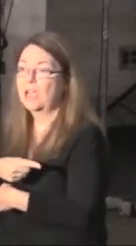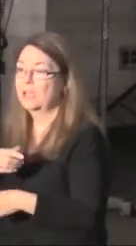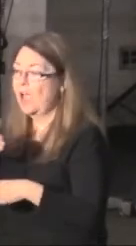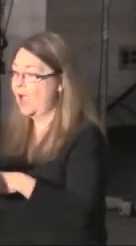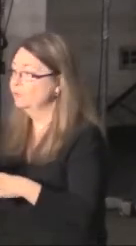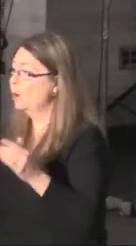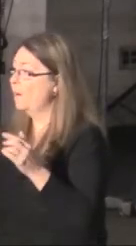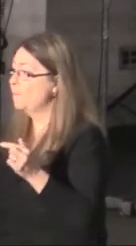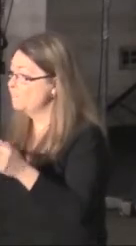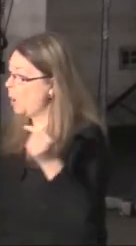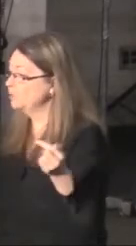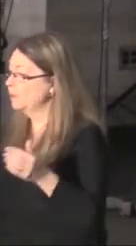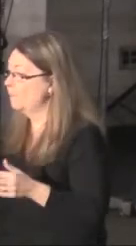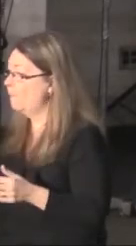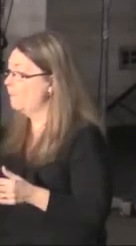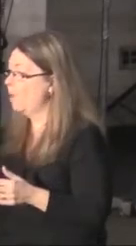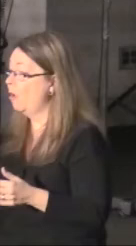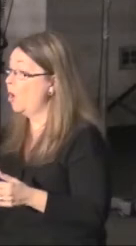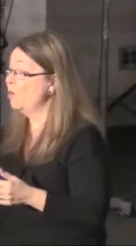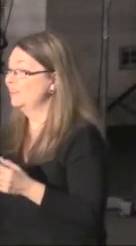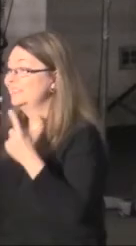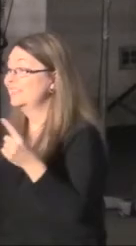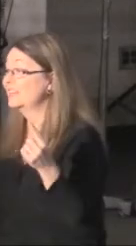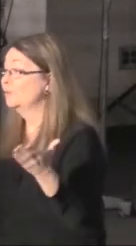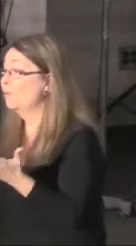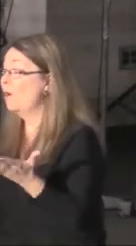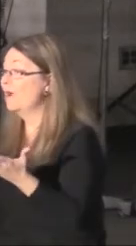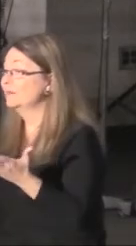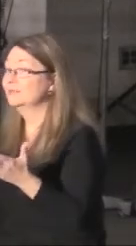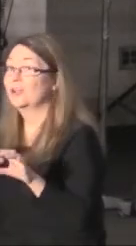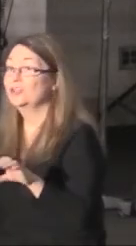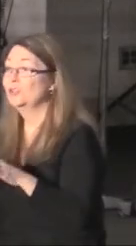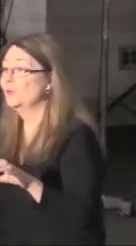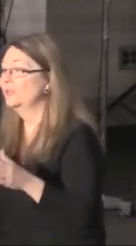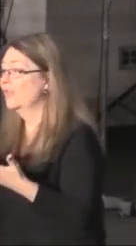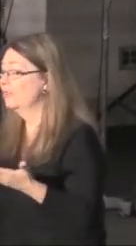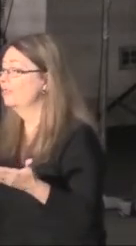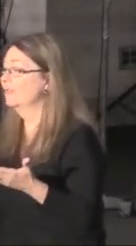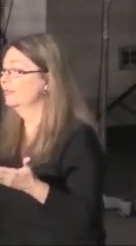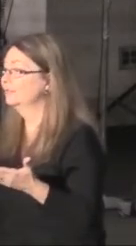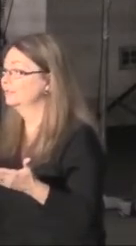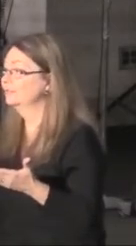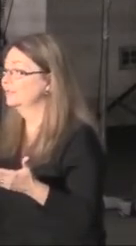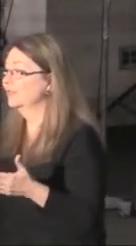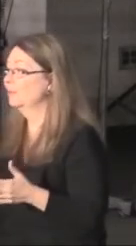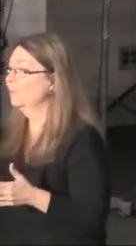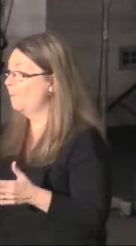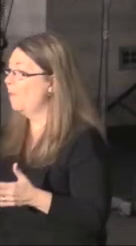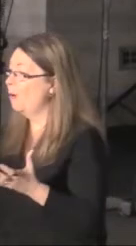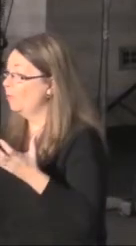they have only succeeded in doing the thing that matters most to him and the thing his friends also do. They have preached